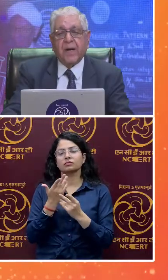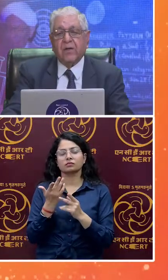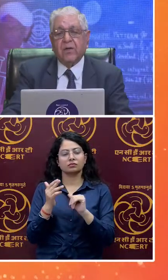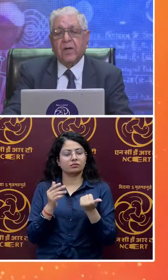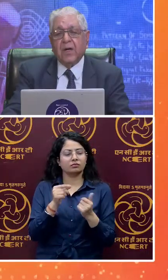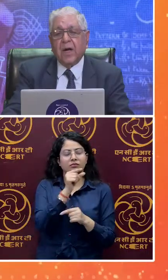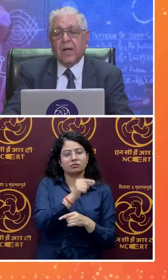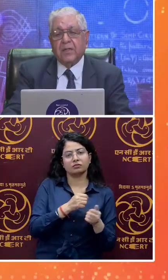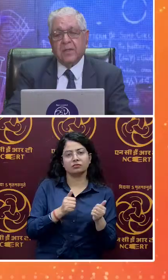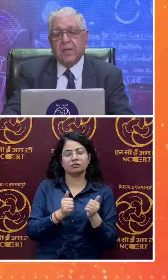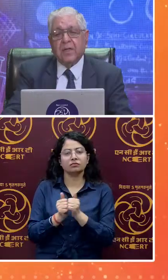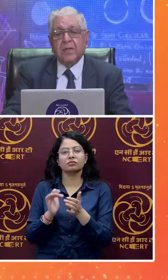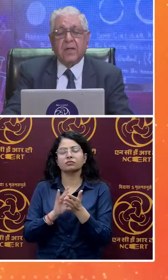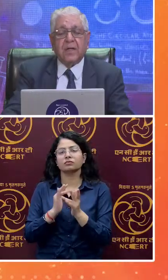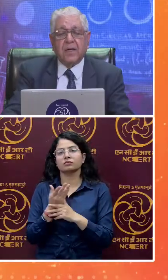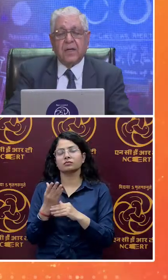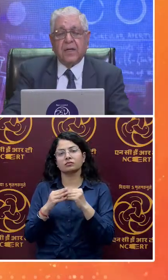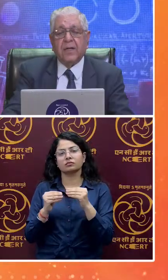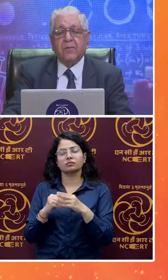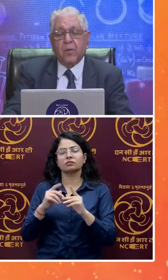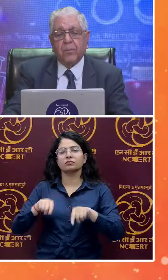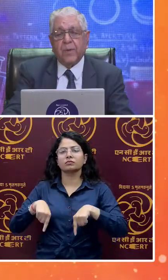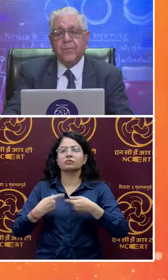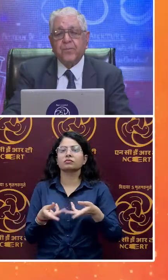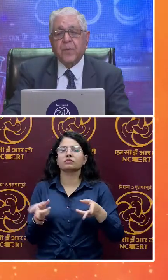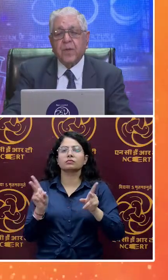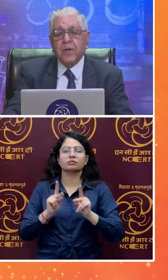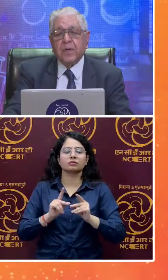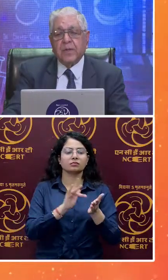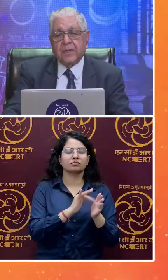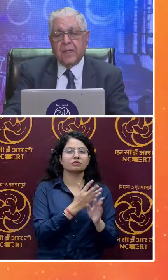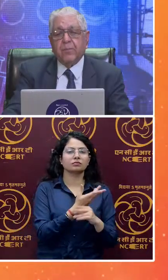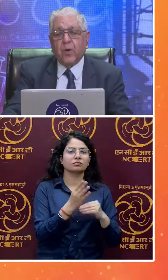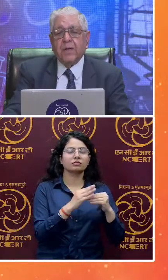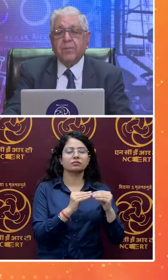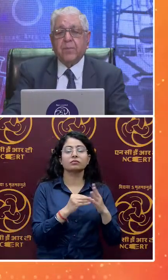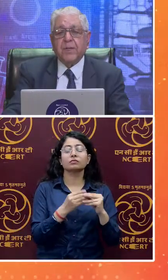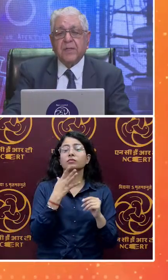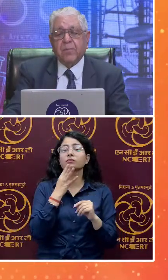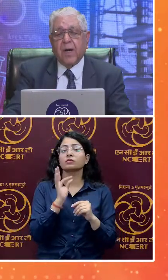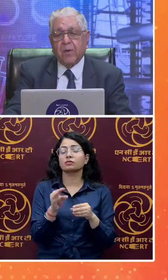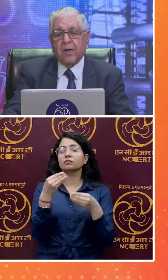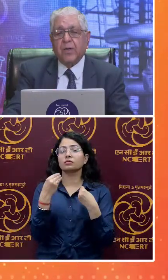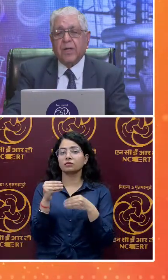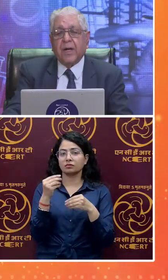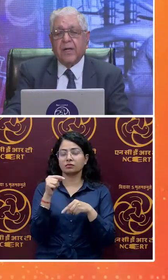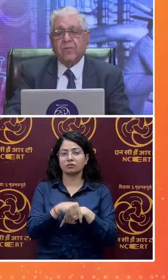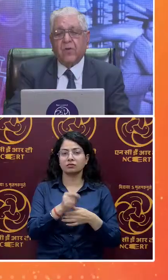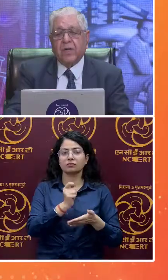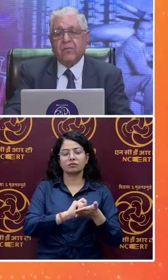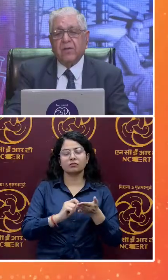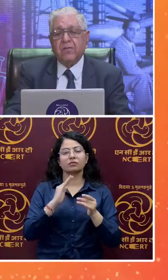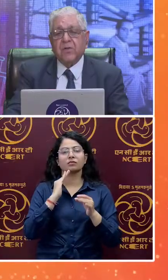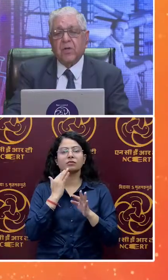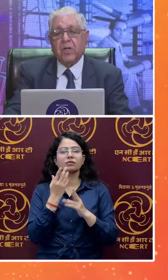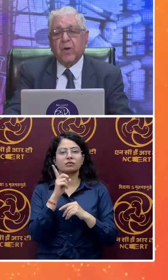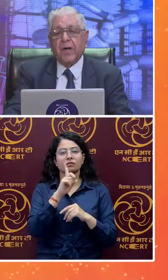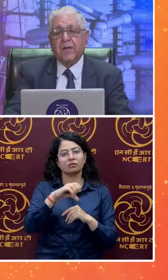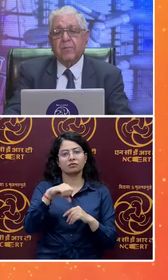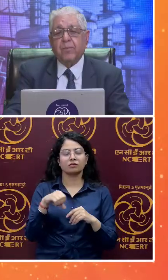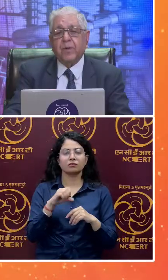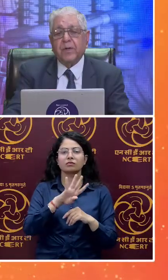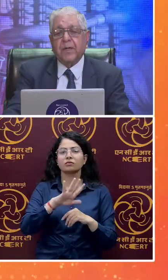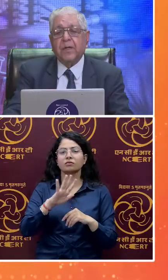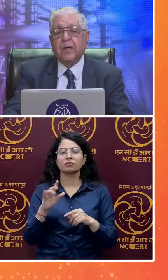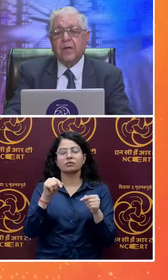from Bangalore and then again in Bombay. There is an important paper that Bhabha wrote in 1945. This was an